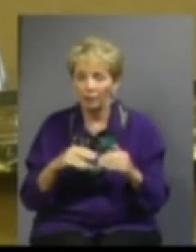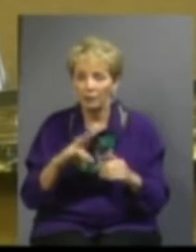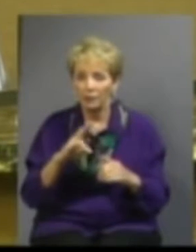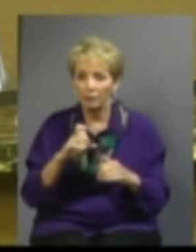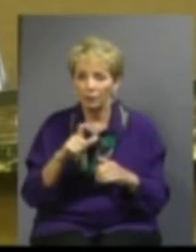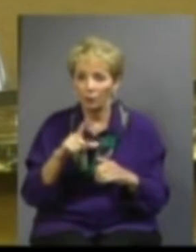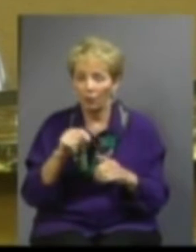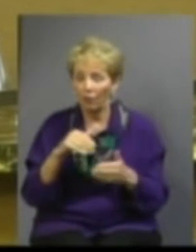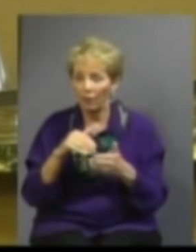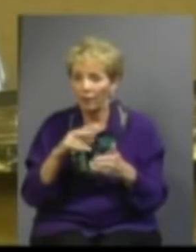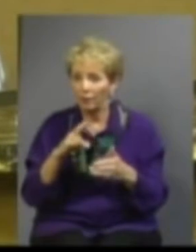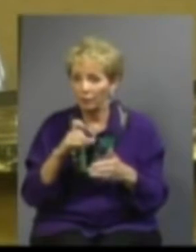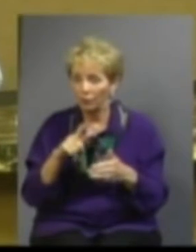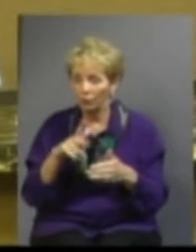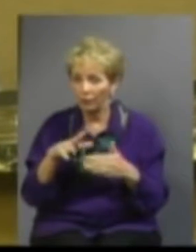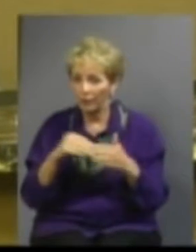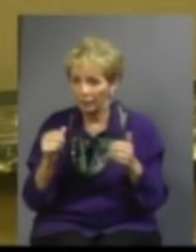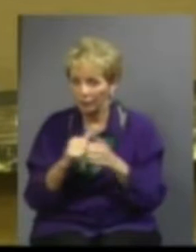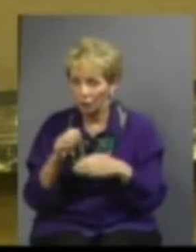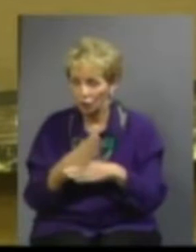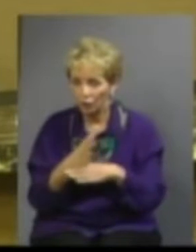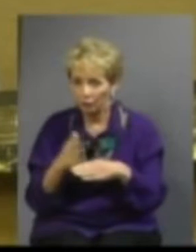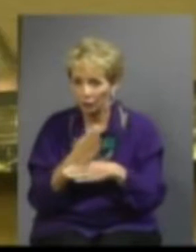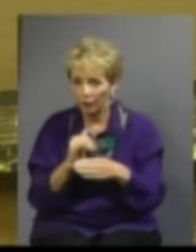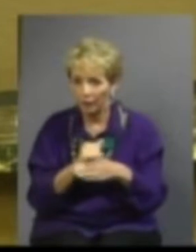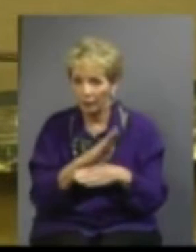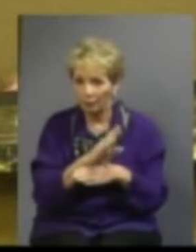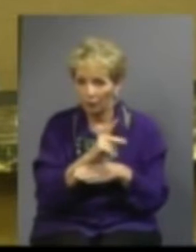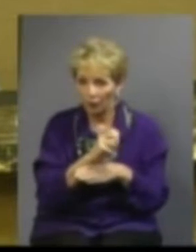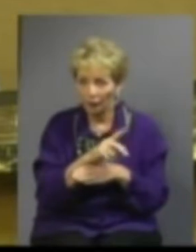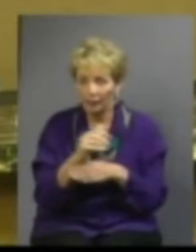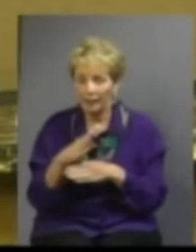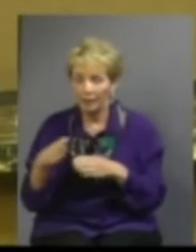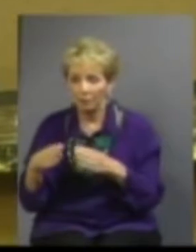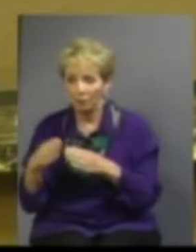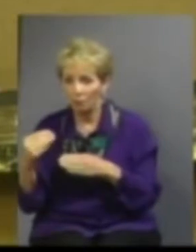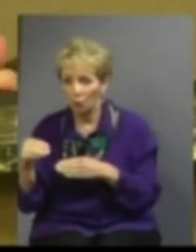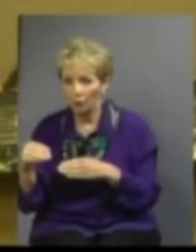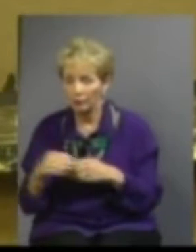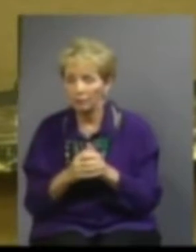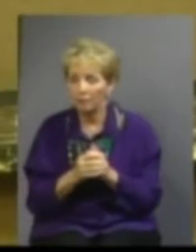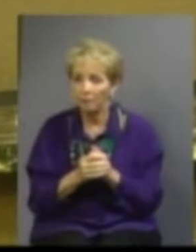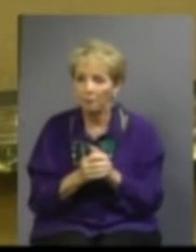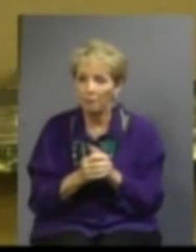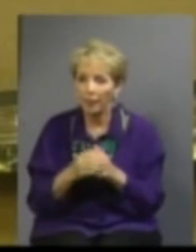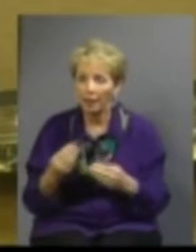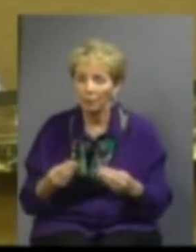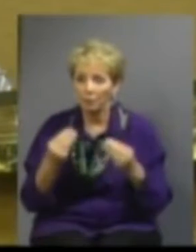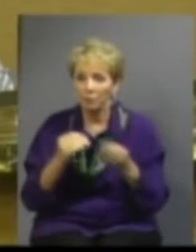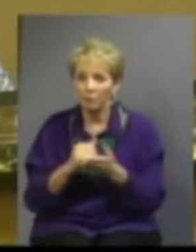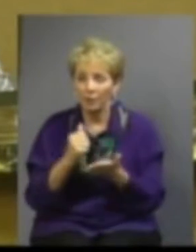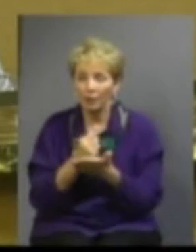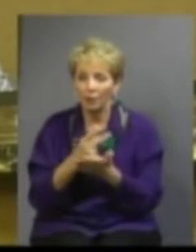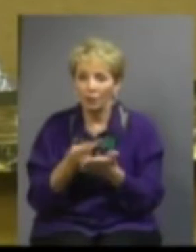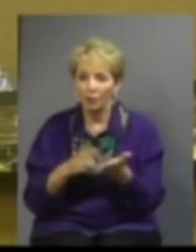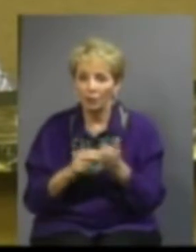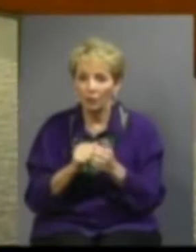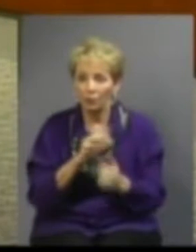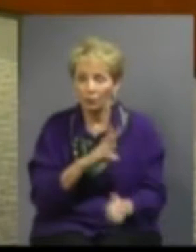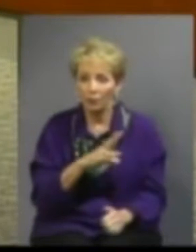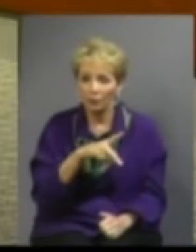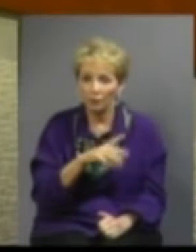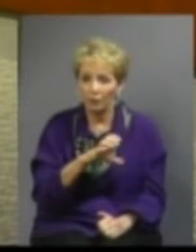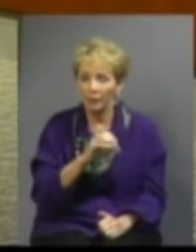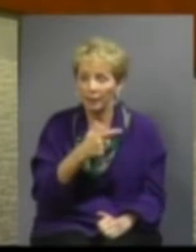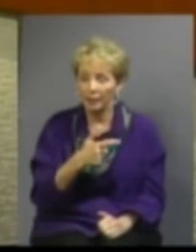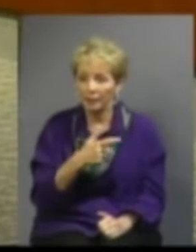$20,500, and again, that will be shared between Burke County and the city of Morganton. Make a motion to approve the contract between Western Piedmont Council